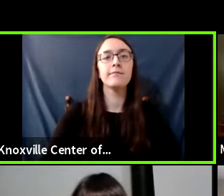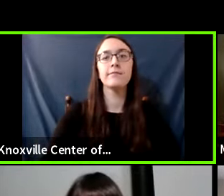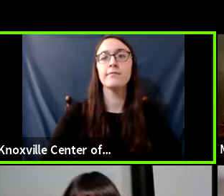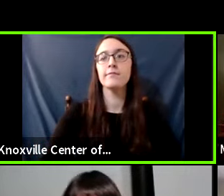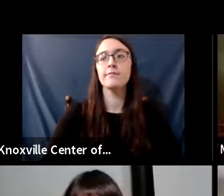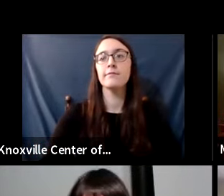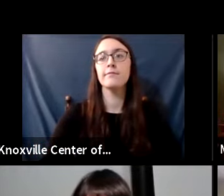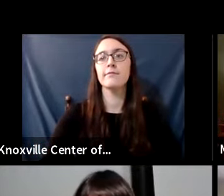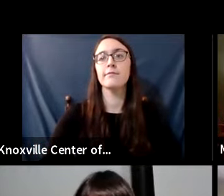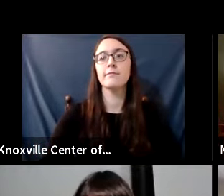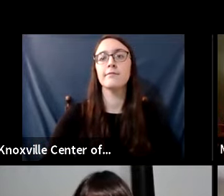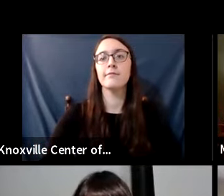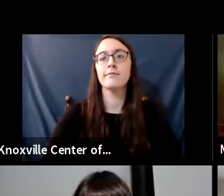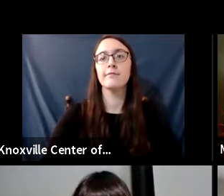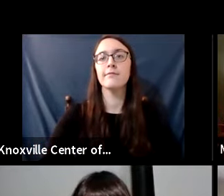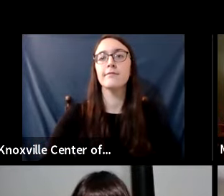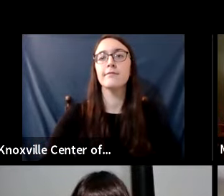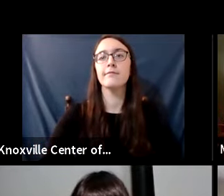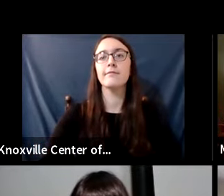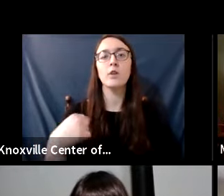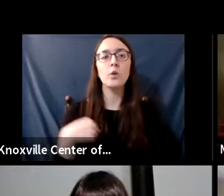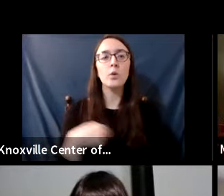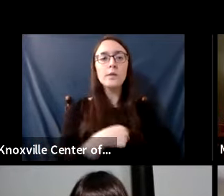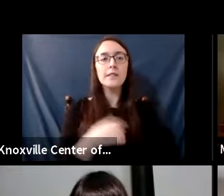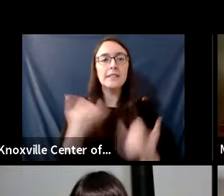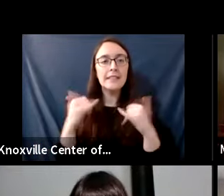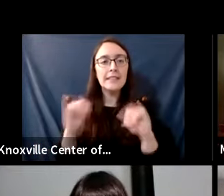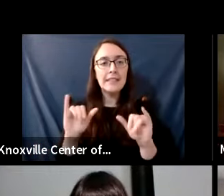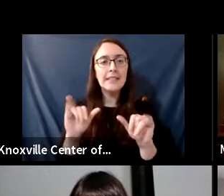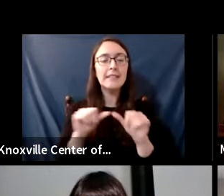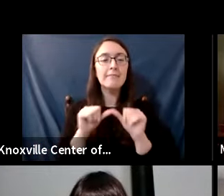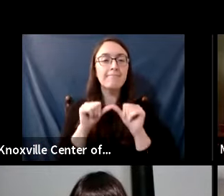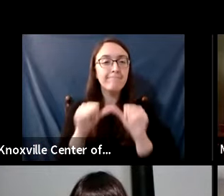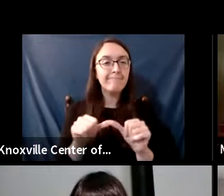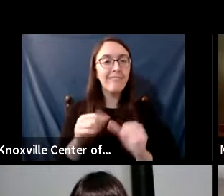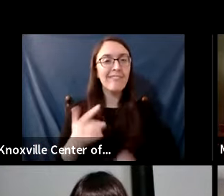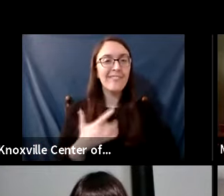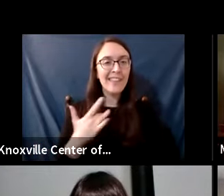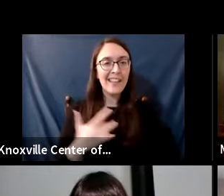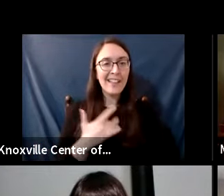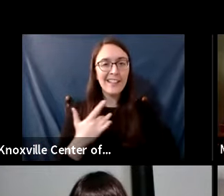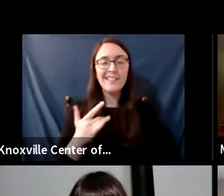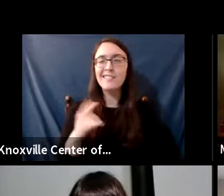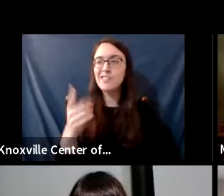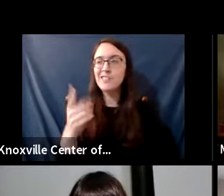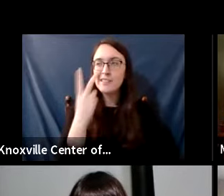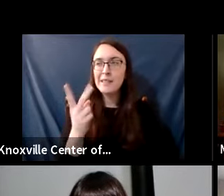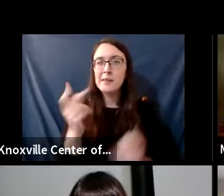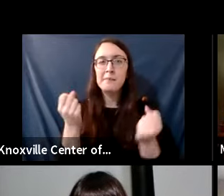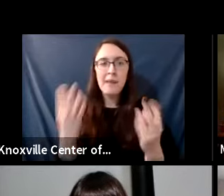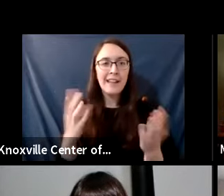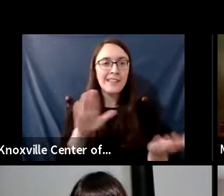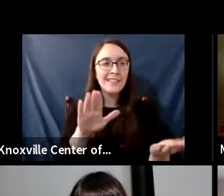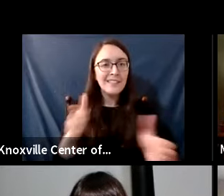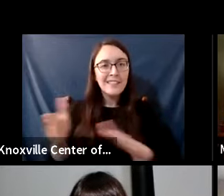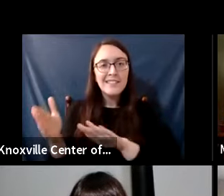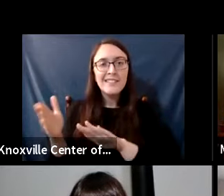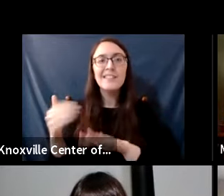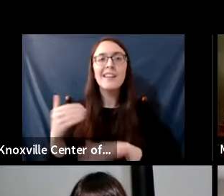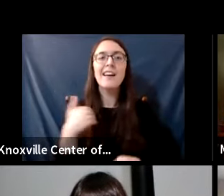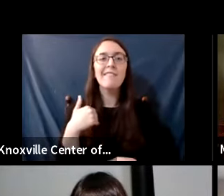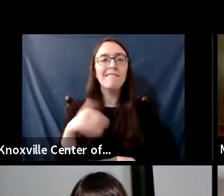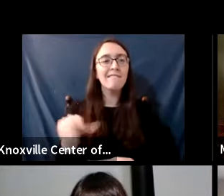still have continued to experience that and feel that, and our care teams feel that very much when we have a 24-hour period